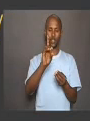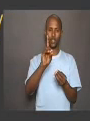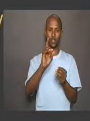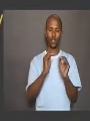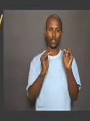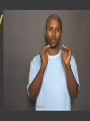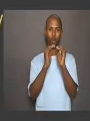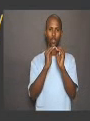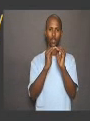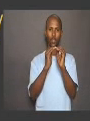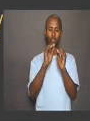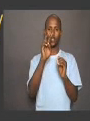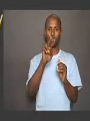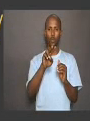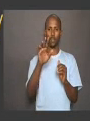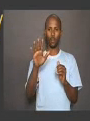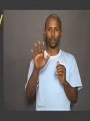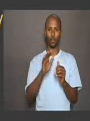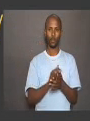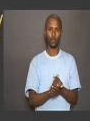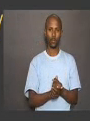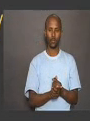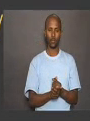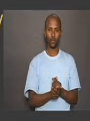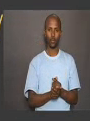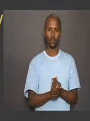5D equals 25.